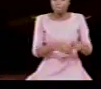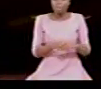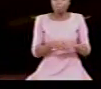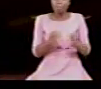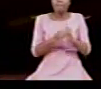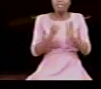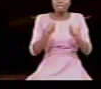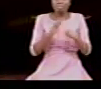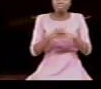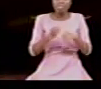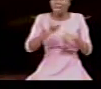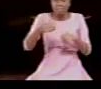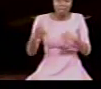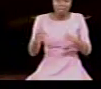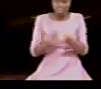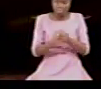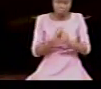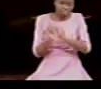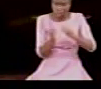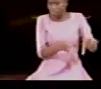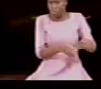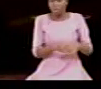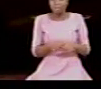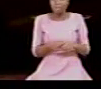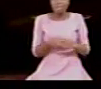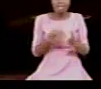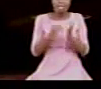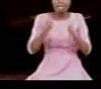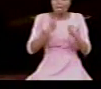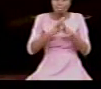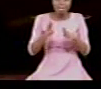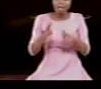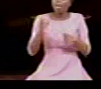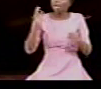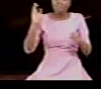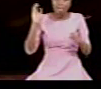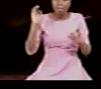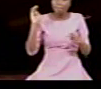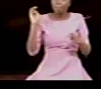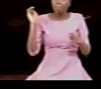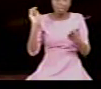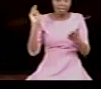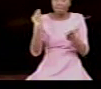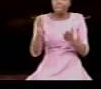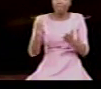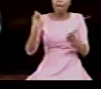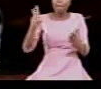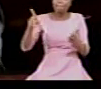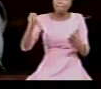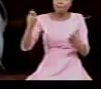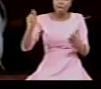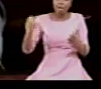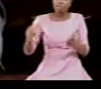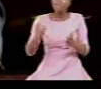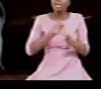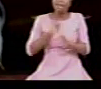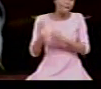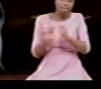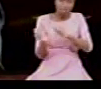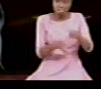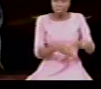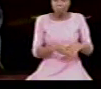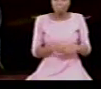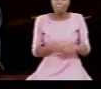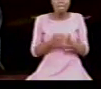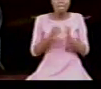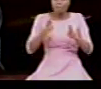can be dollars. I shed them. It can be pounds. I shed them. It can be rand. I shred them. It